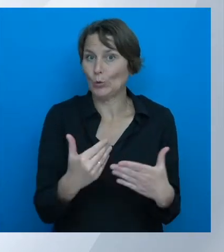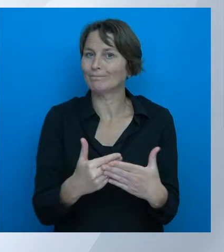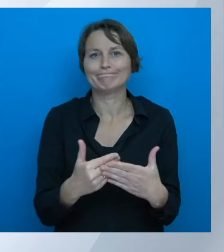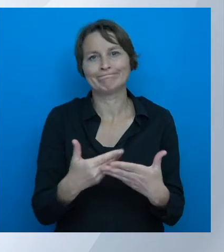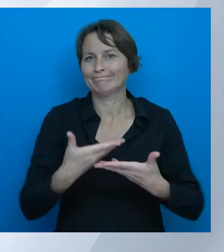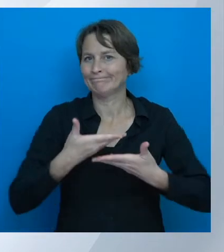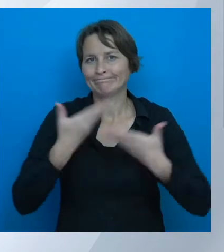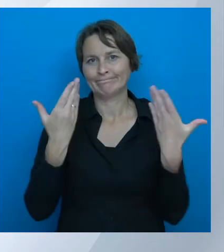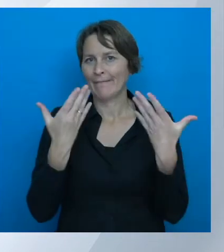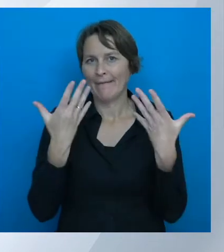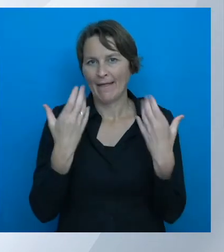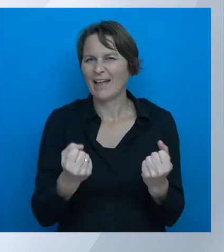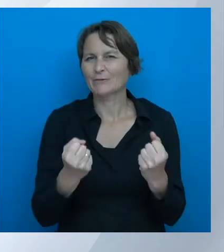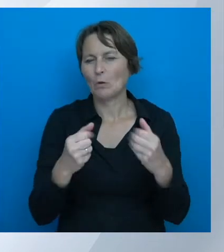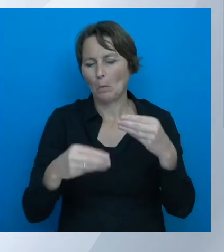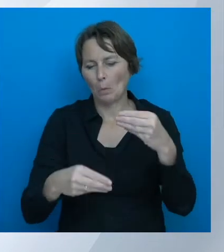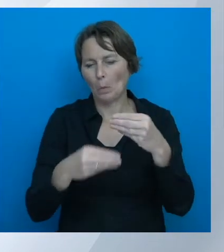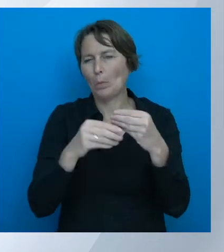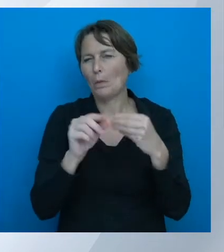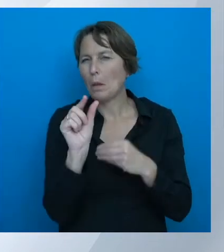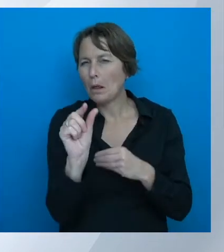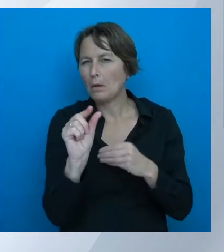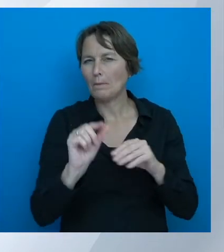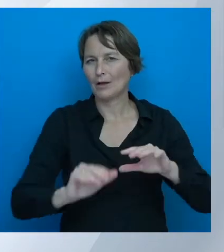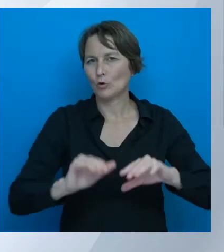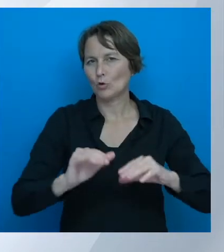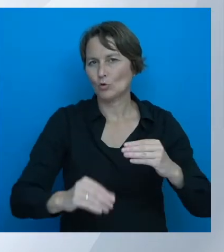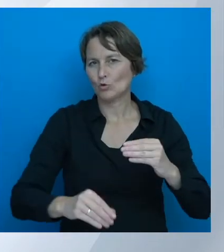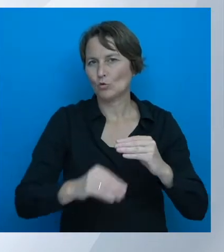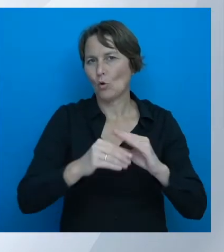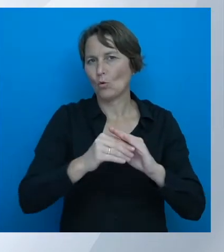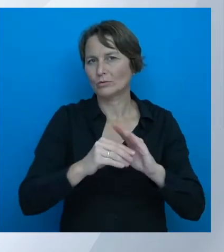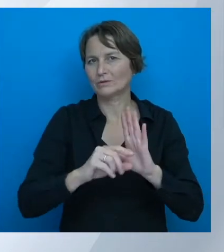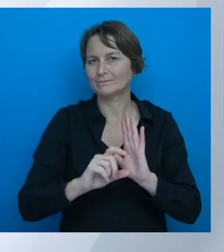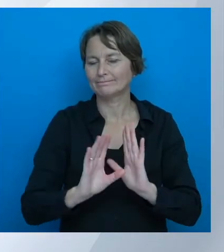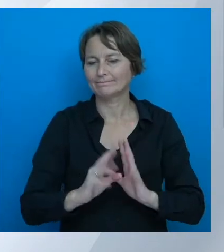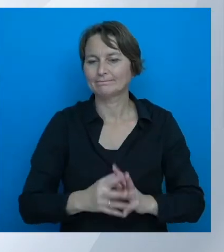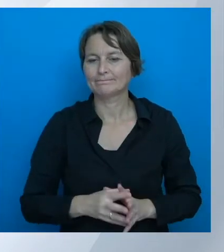of code. So 2 seconds.